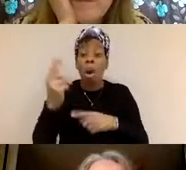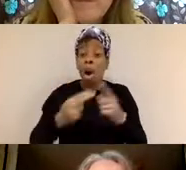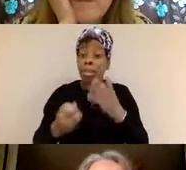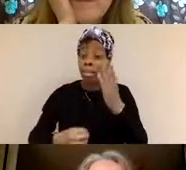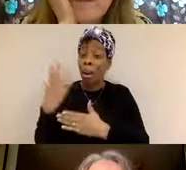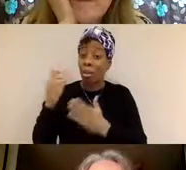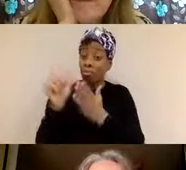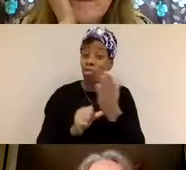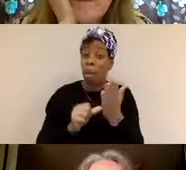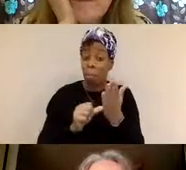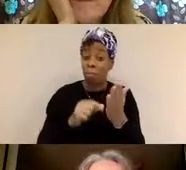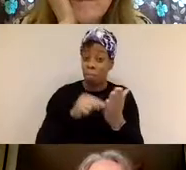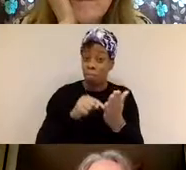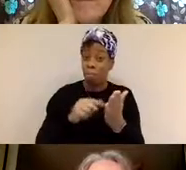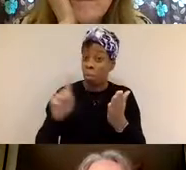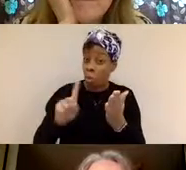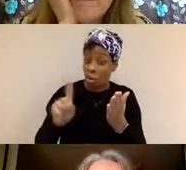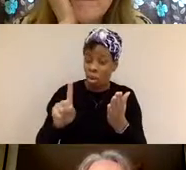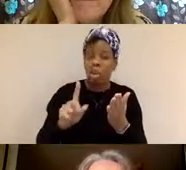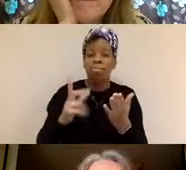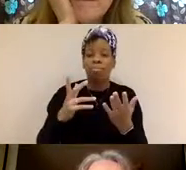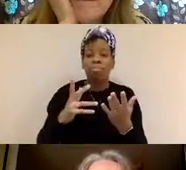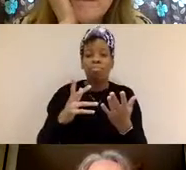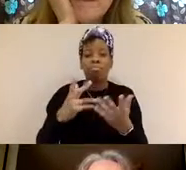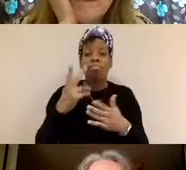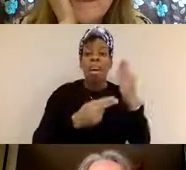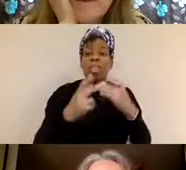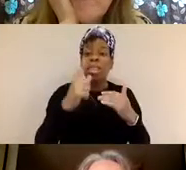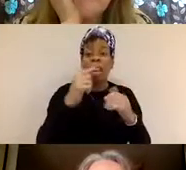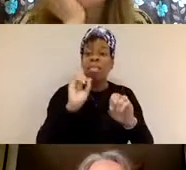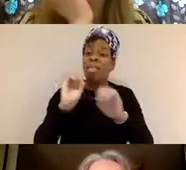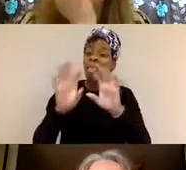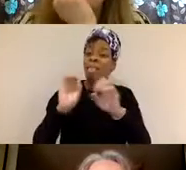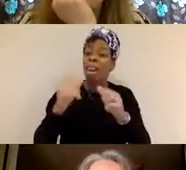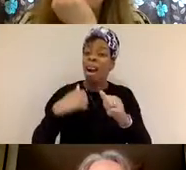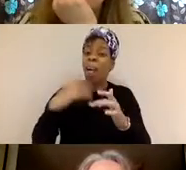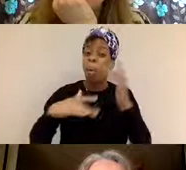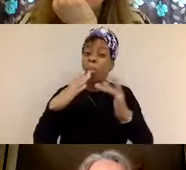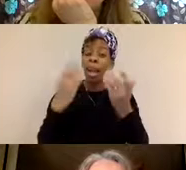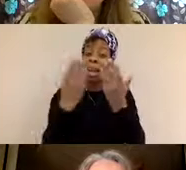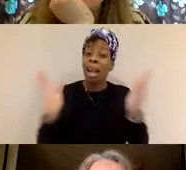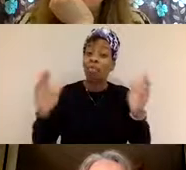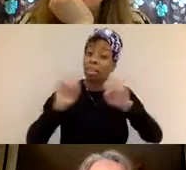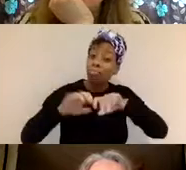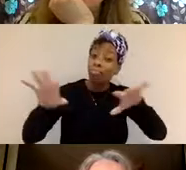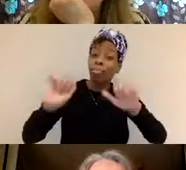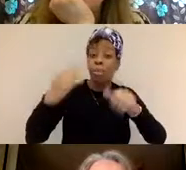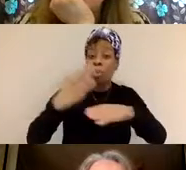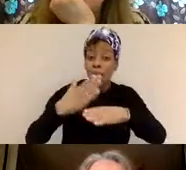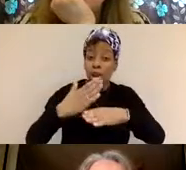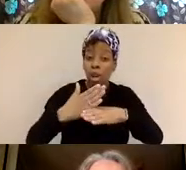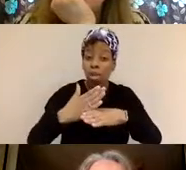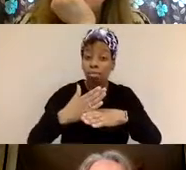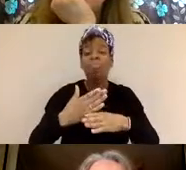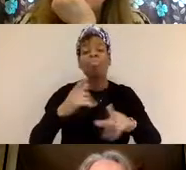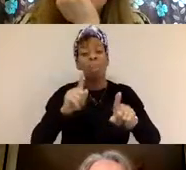to create a gallery on our website and take up our opportunities through that. They also have the chance to talk about